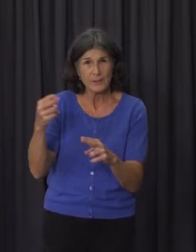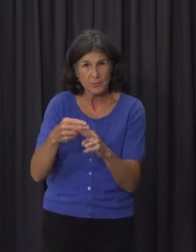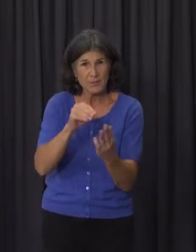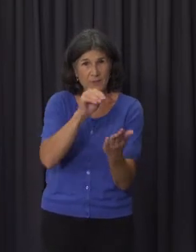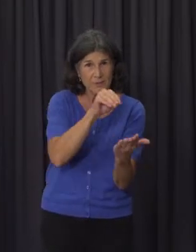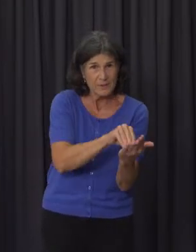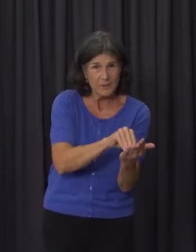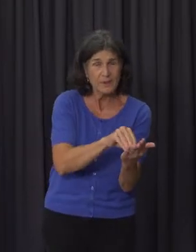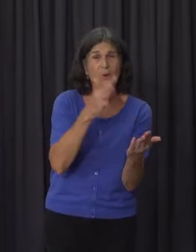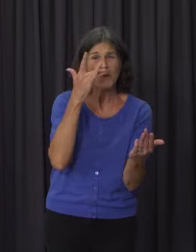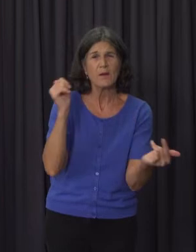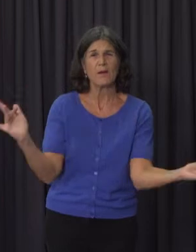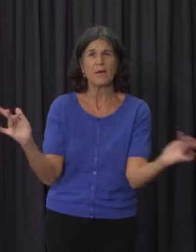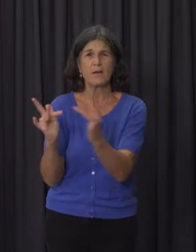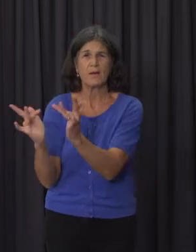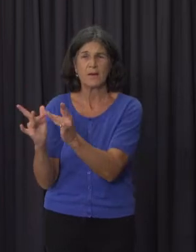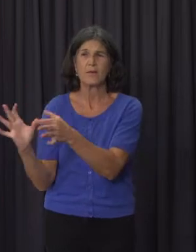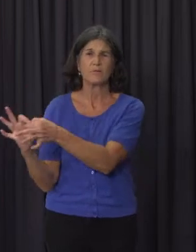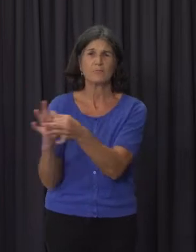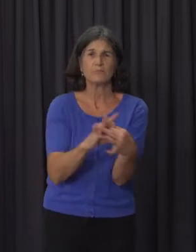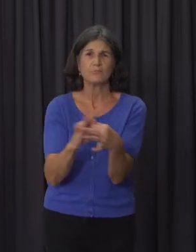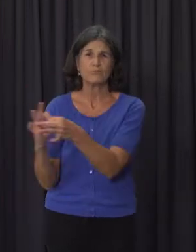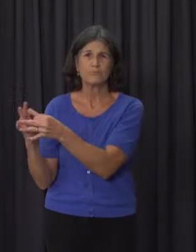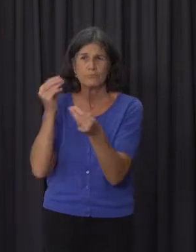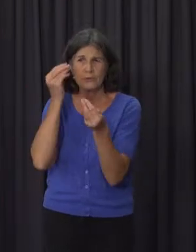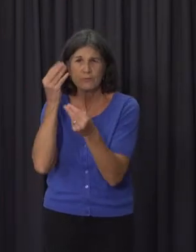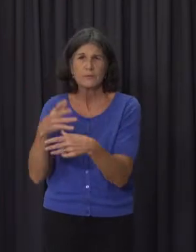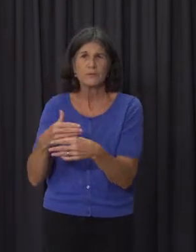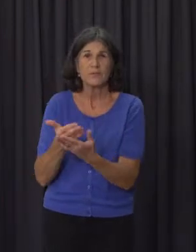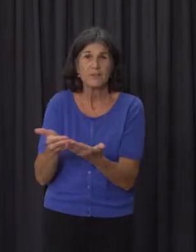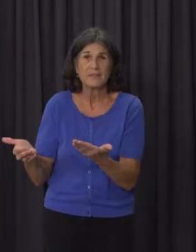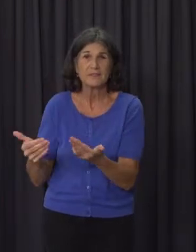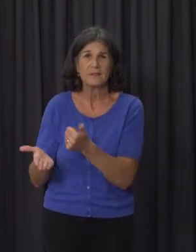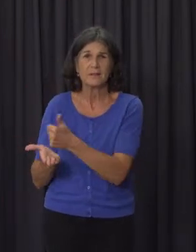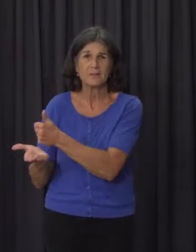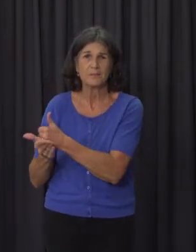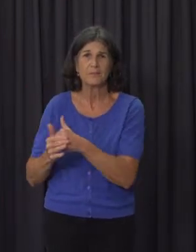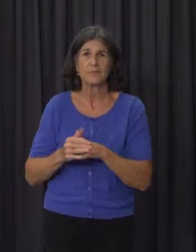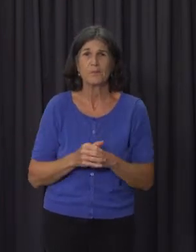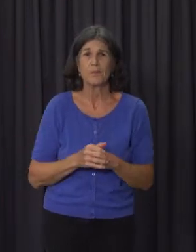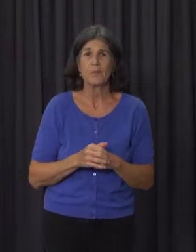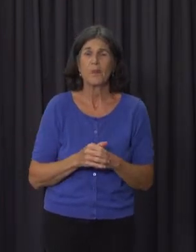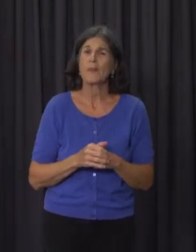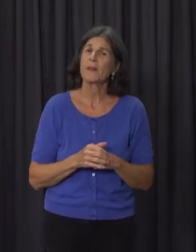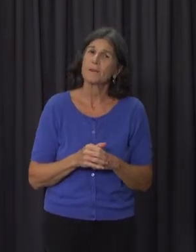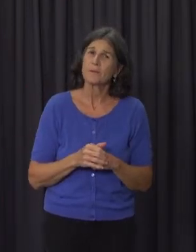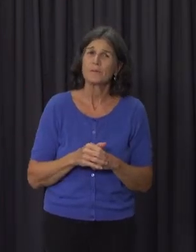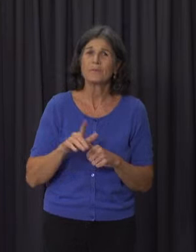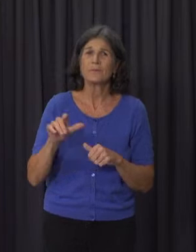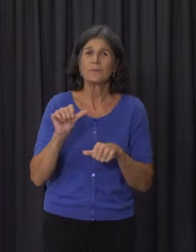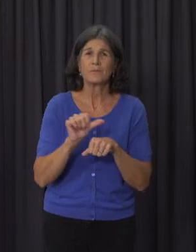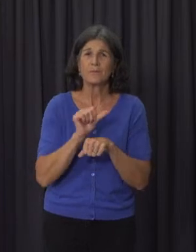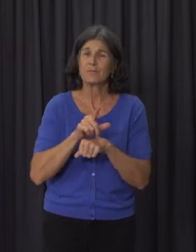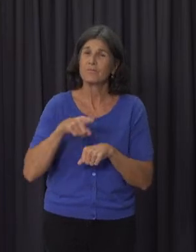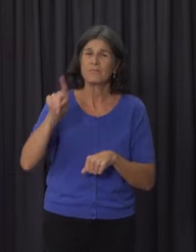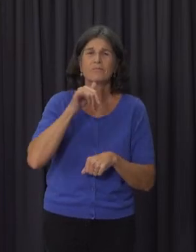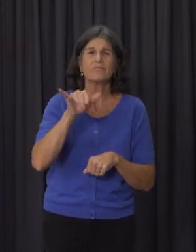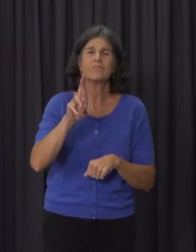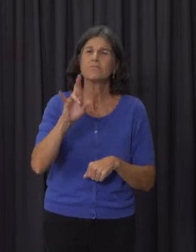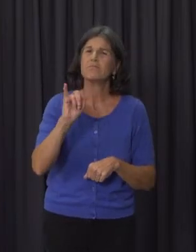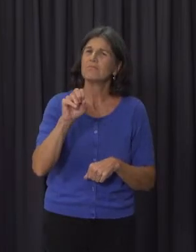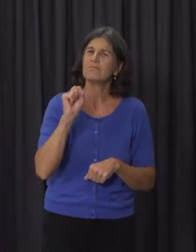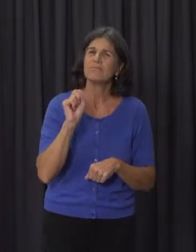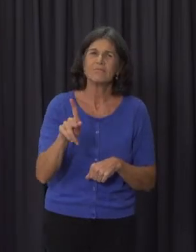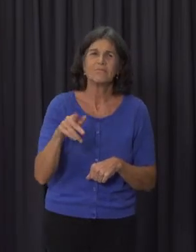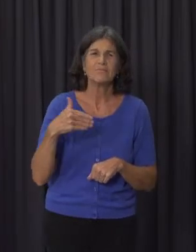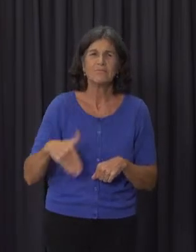We remain in an extremely volatile situation, and the risk of new wildfires remains significant in much of the province.